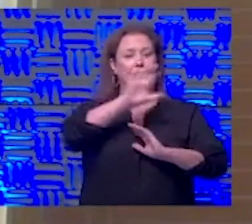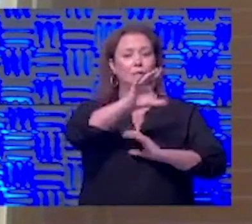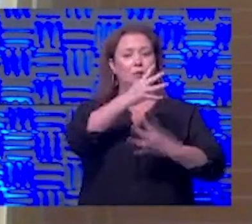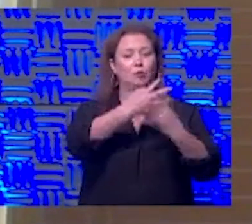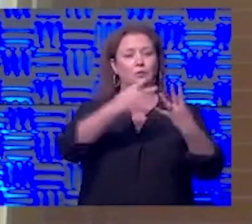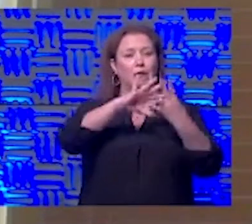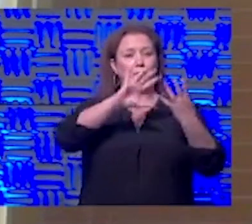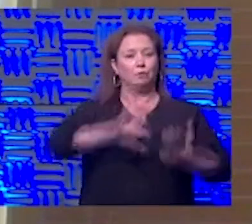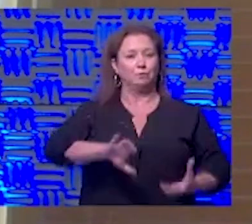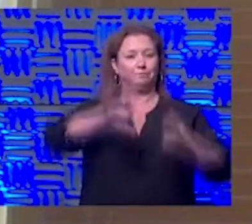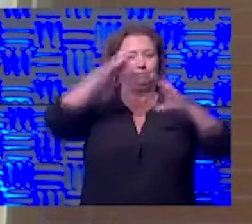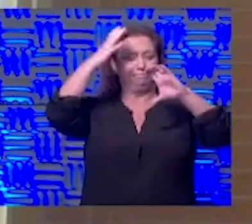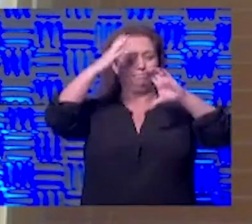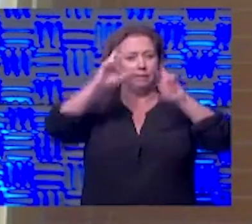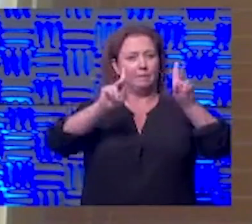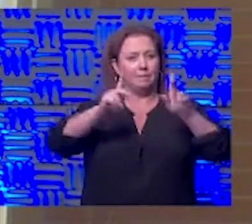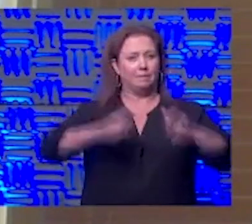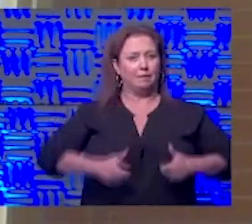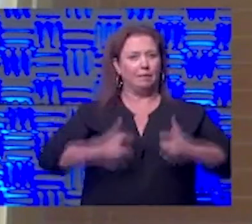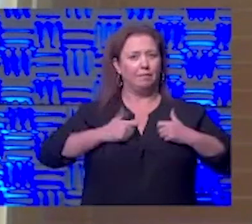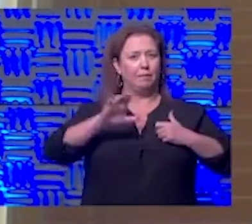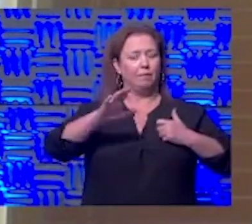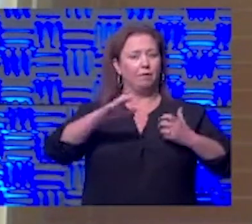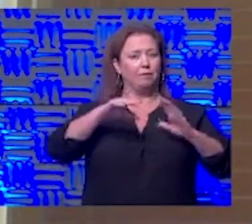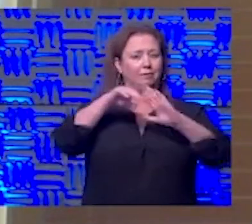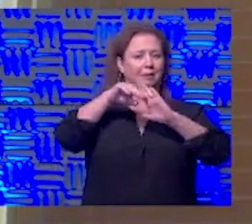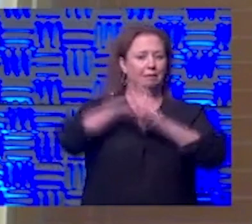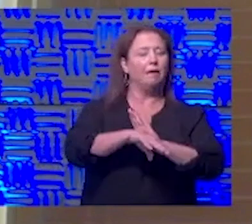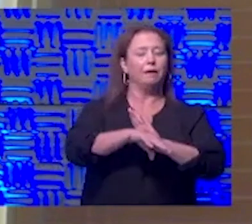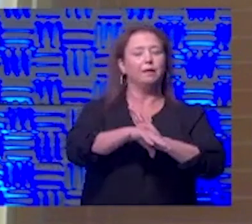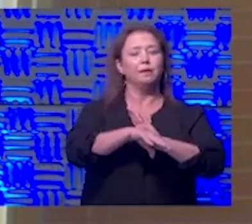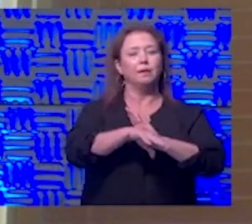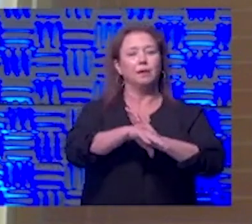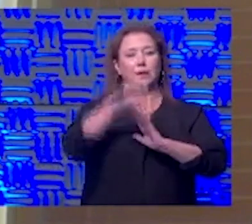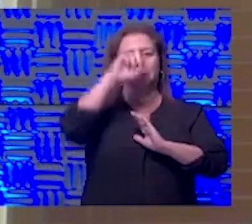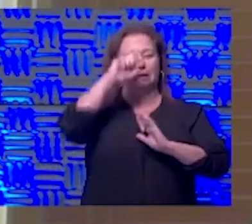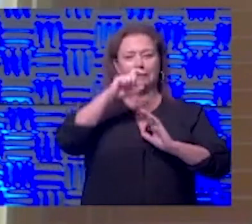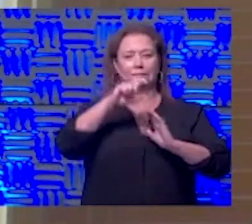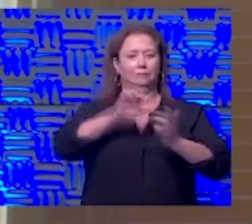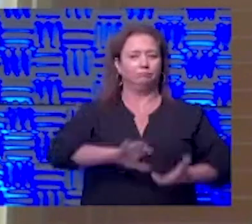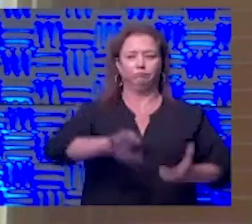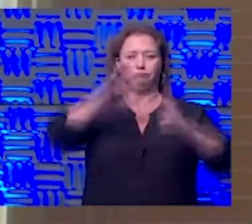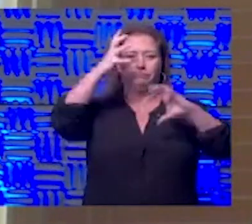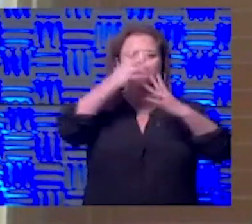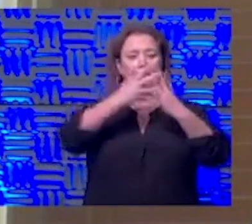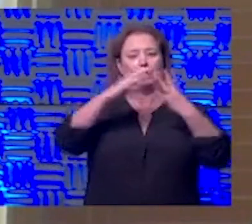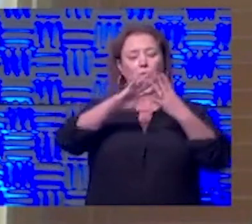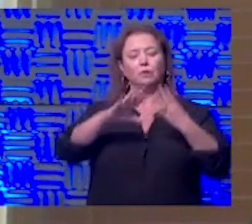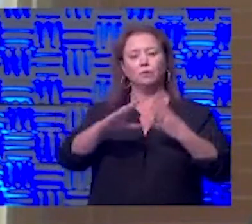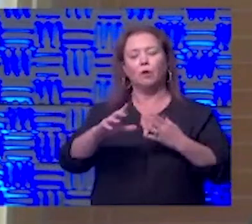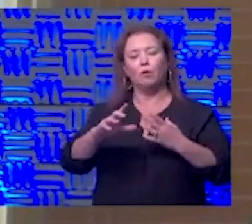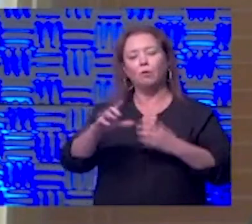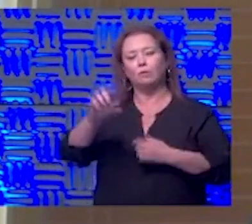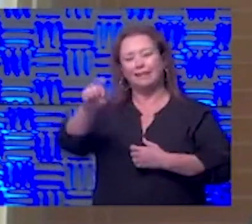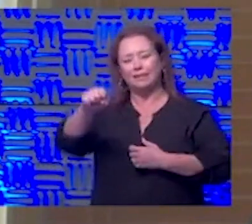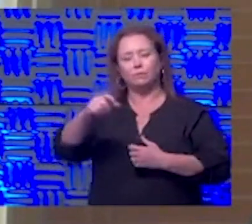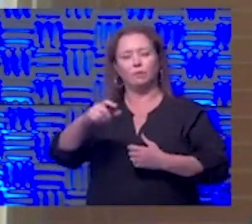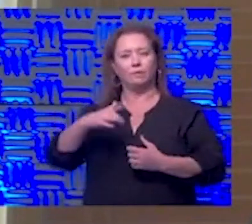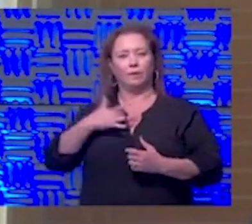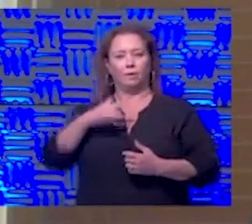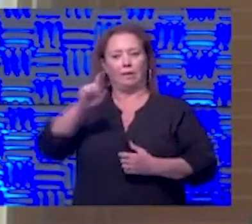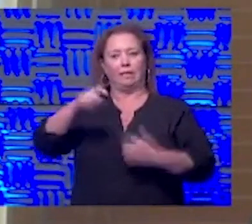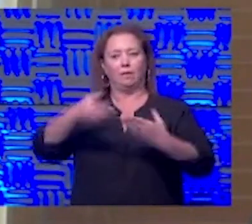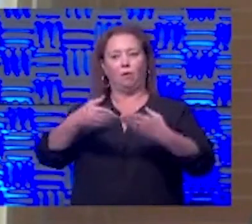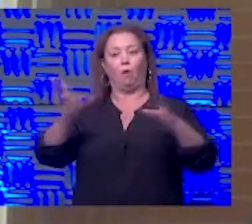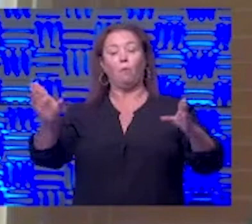been disrupted. And so, on some level, there really has to be a way to reopen. I don't know that it's